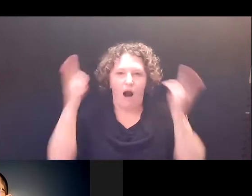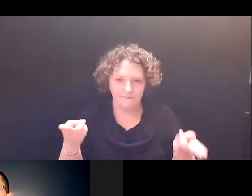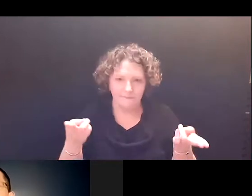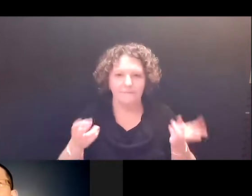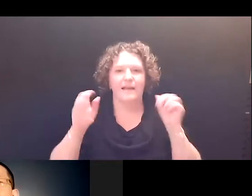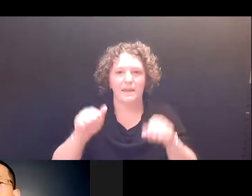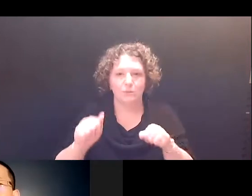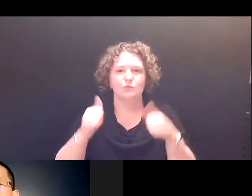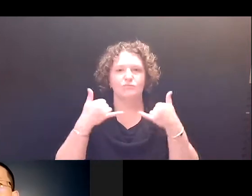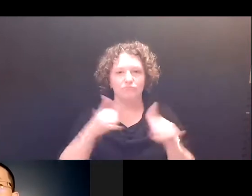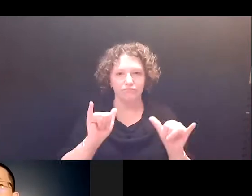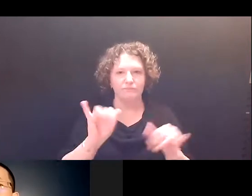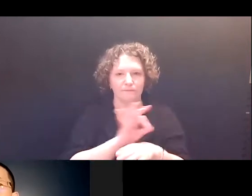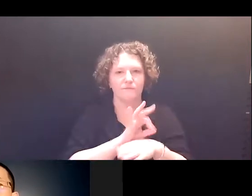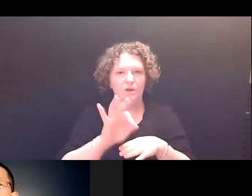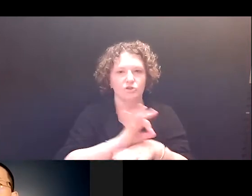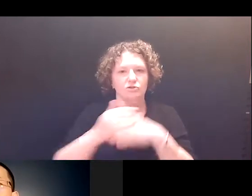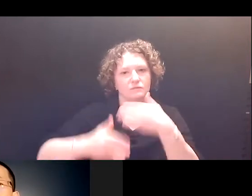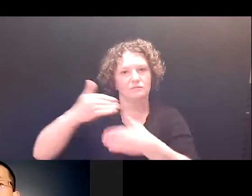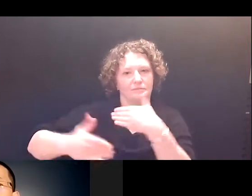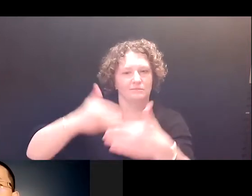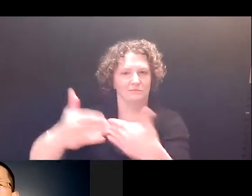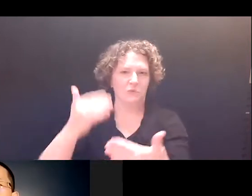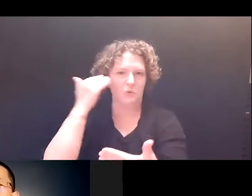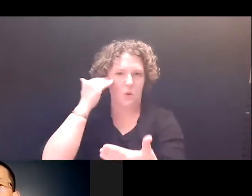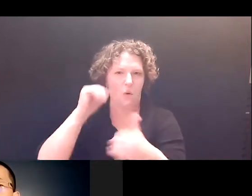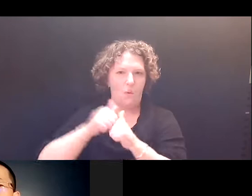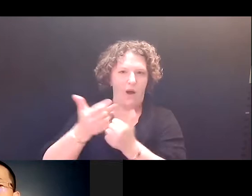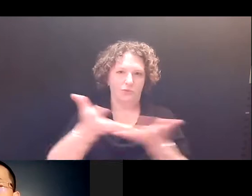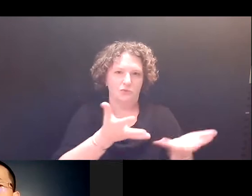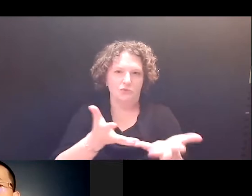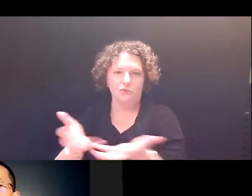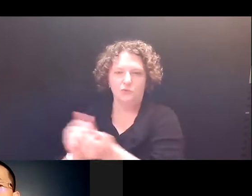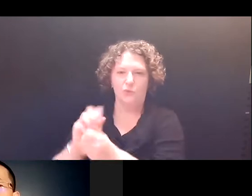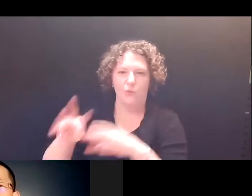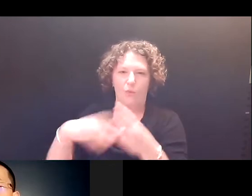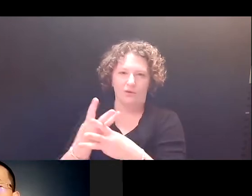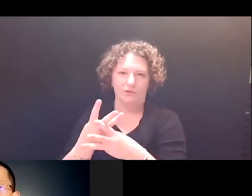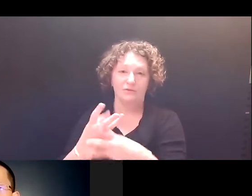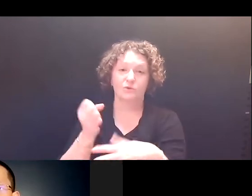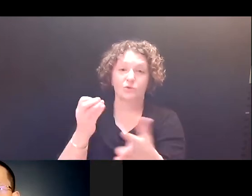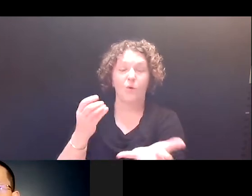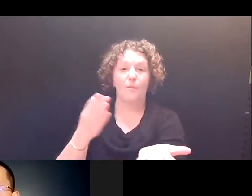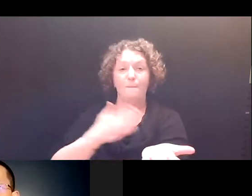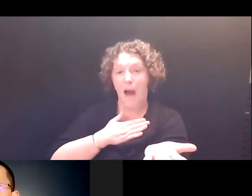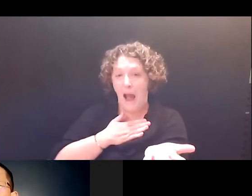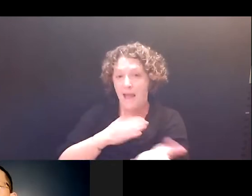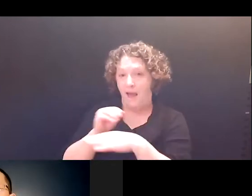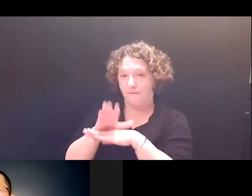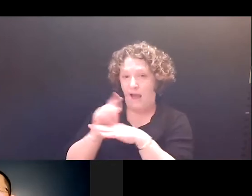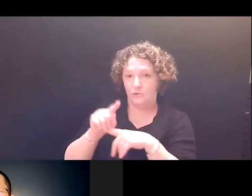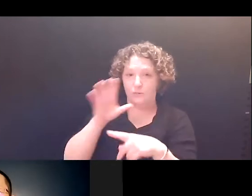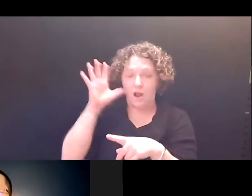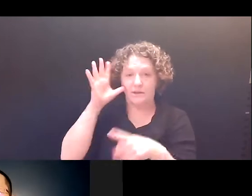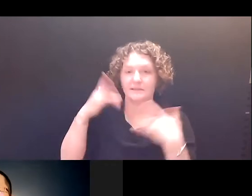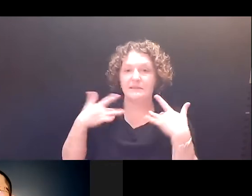So should they take the cochlear implants off? And how does that process function when